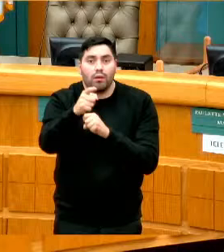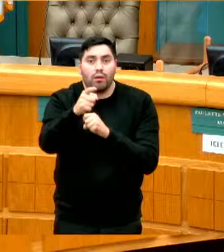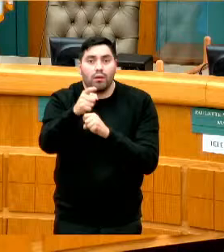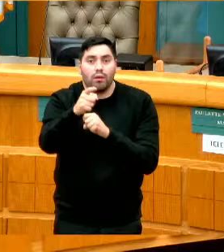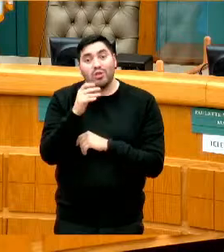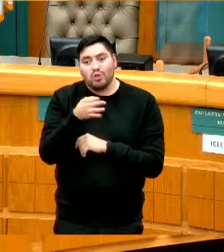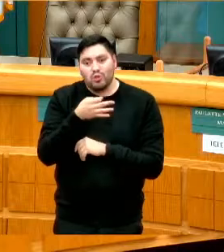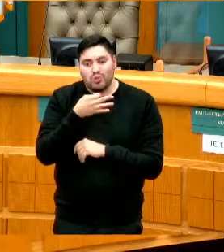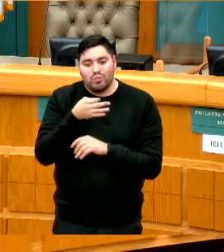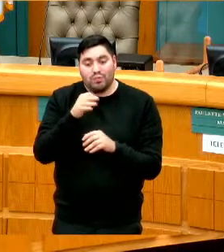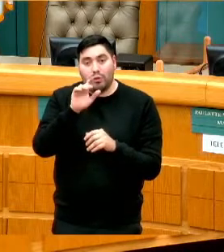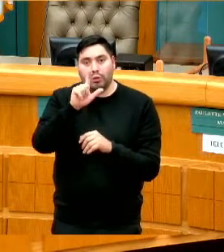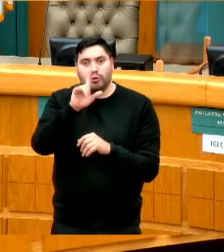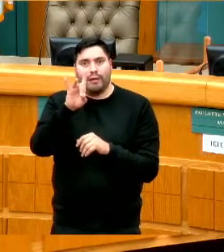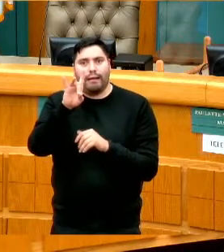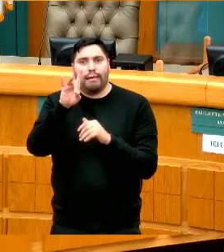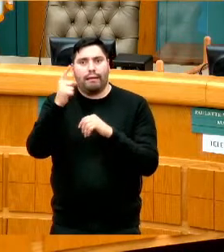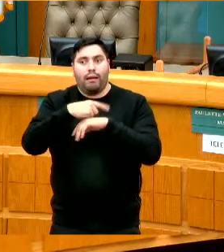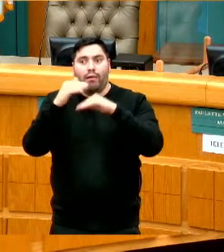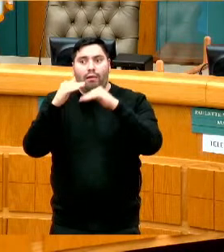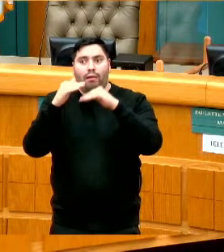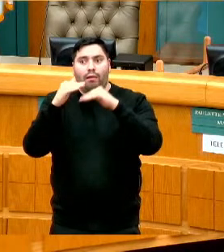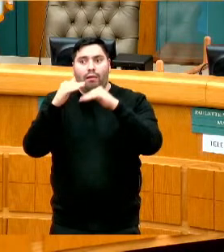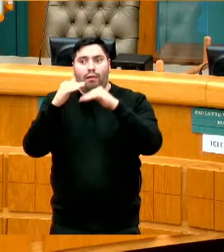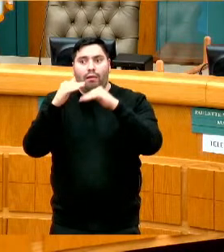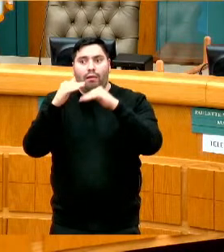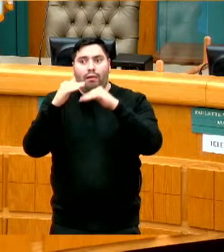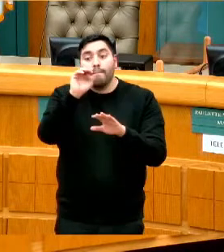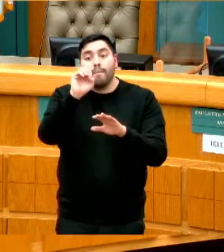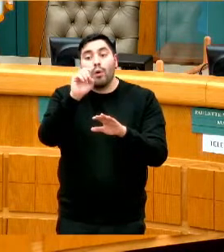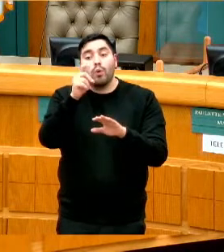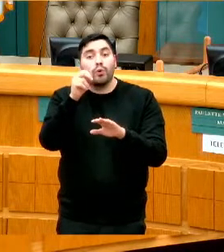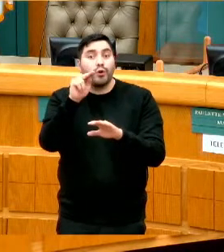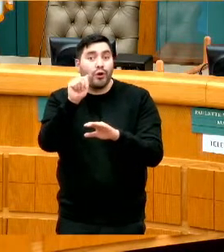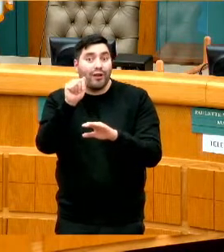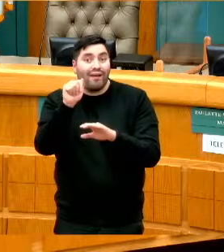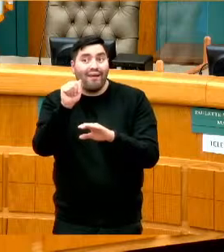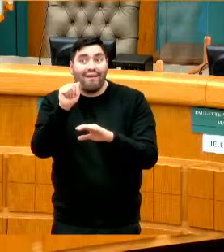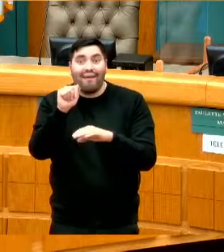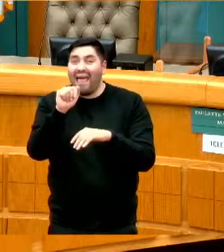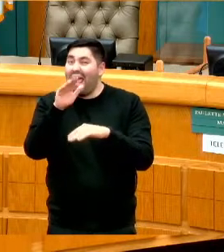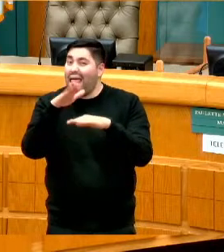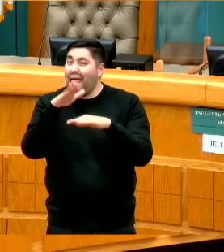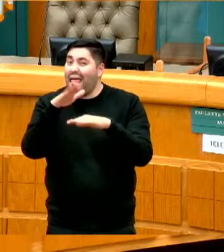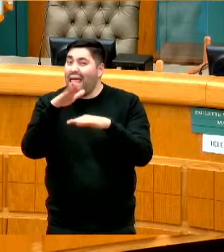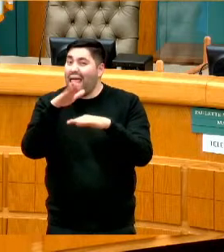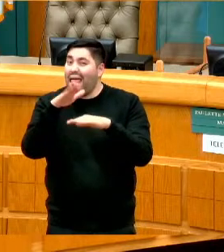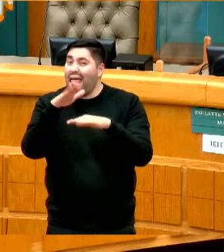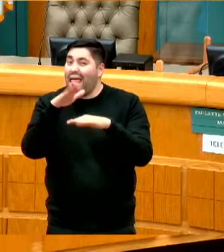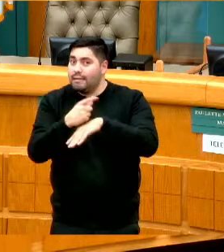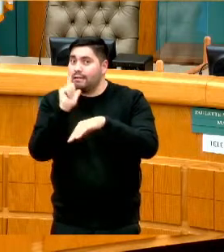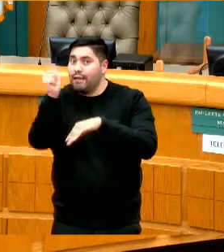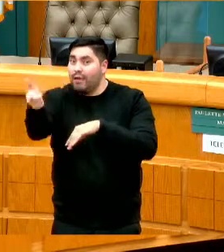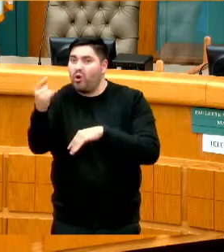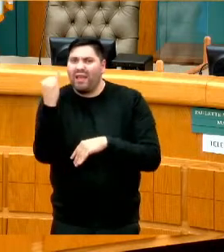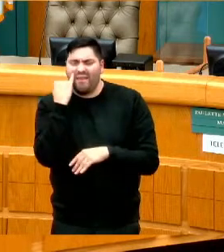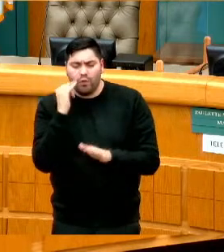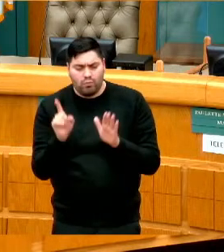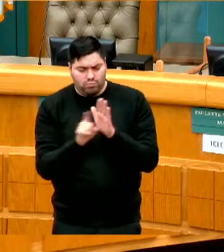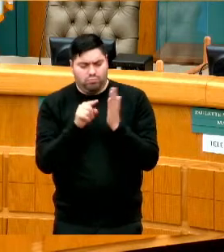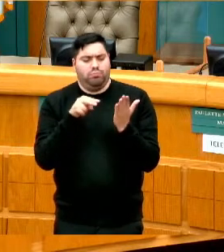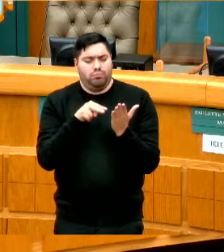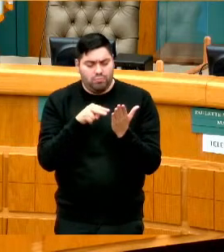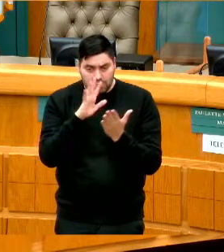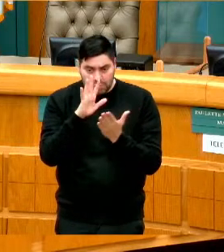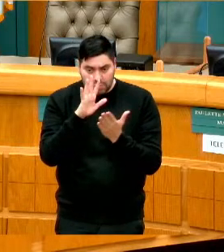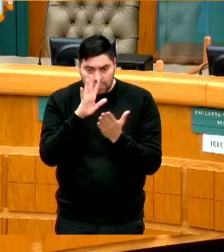dose is due at least 28 days later. If you receive a notification indicating that you are scheduled for your